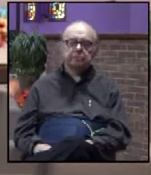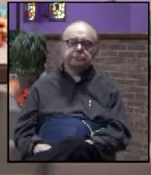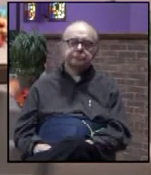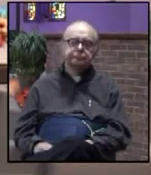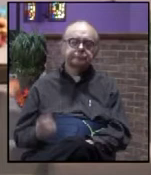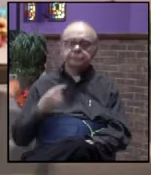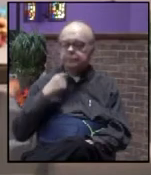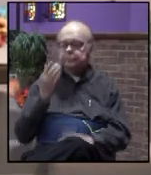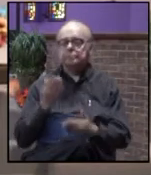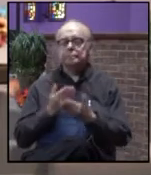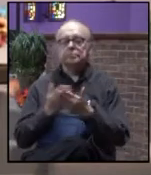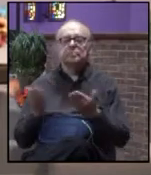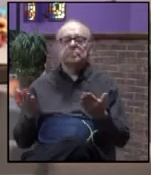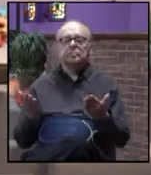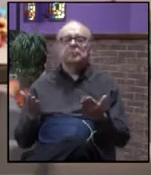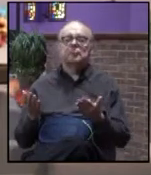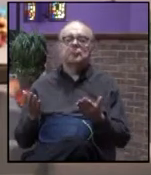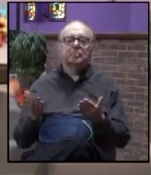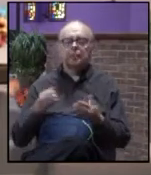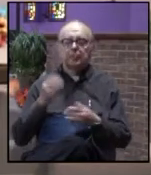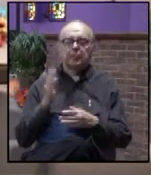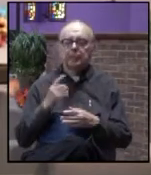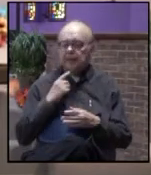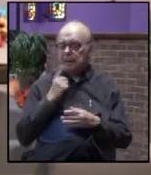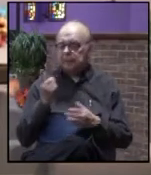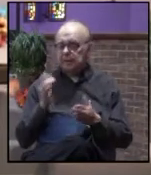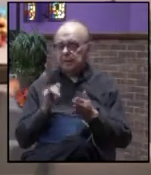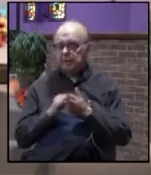Let me say this to you. God says